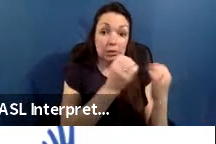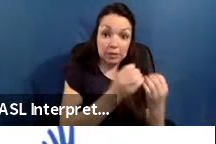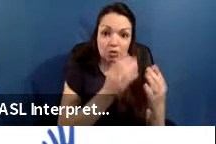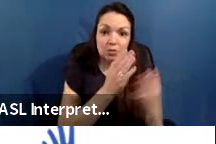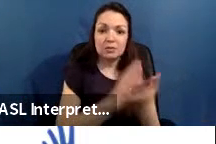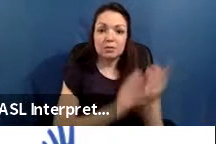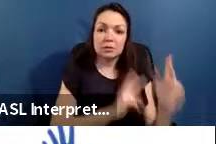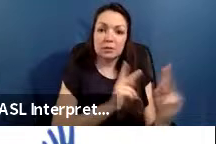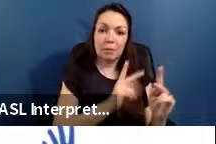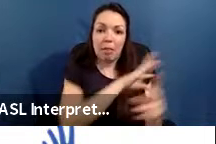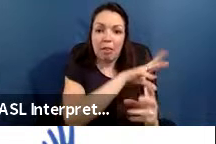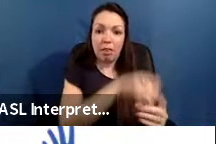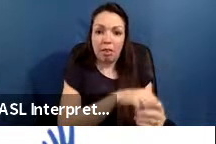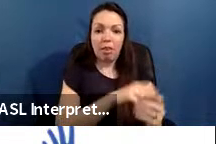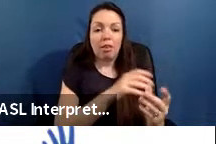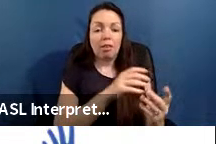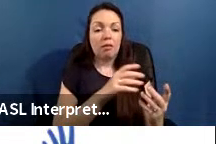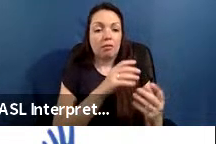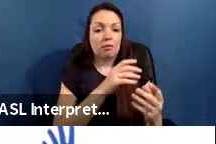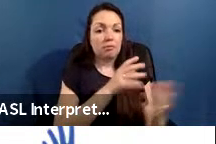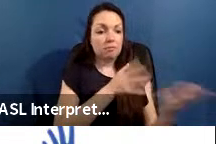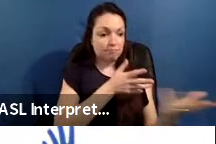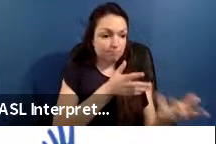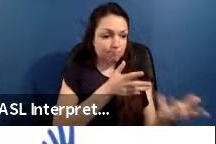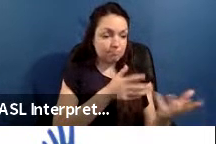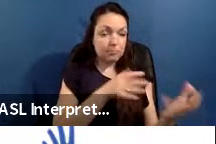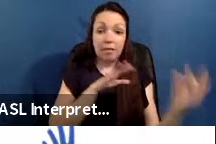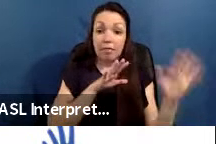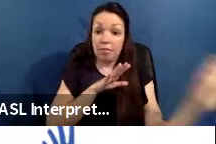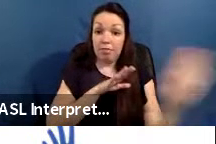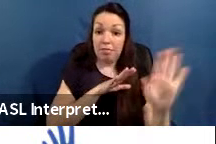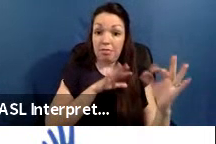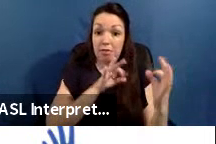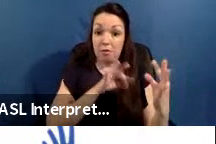right information in front of you. They gave us a lot of feedback, and